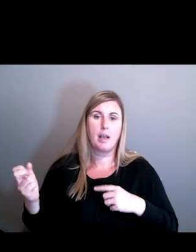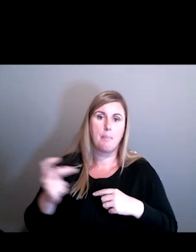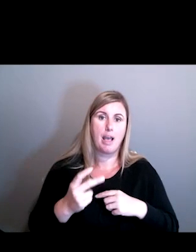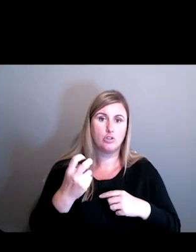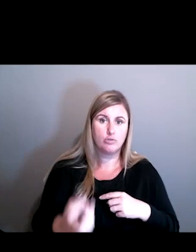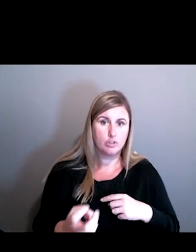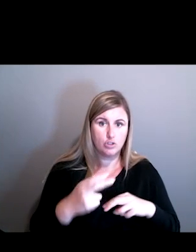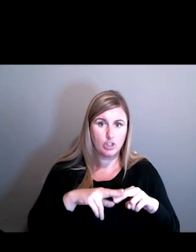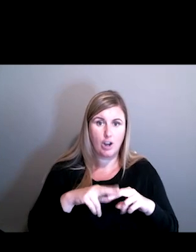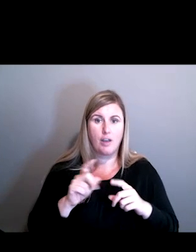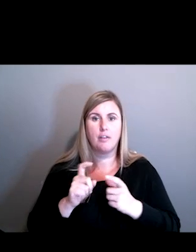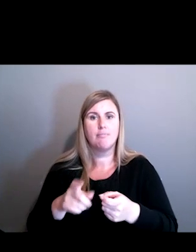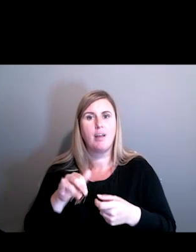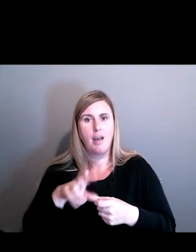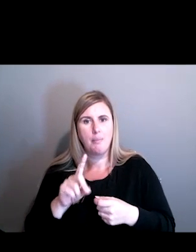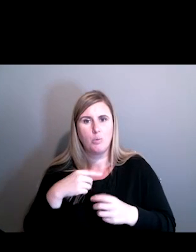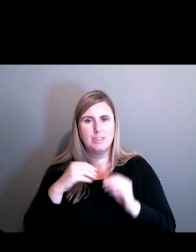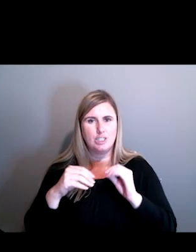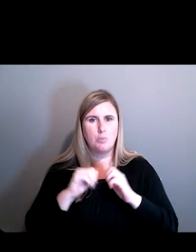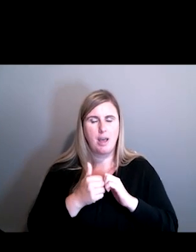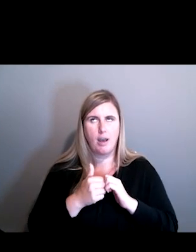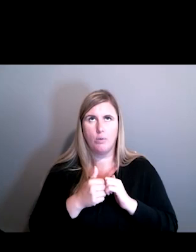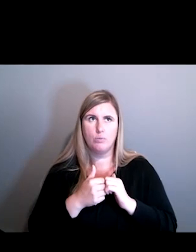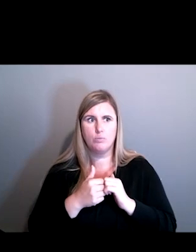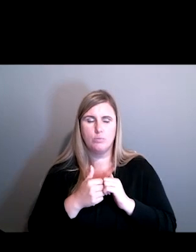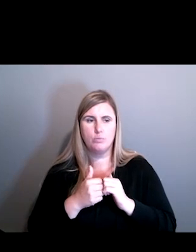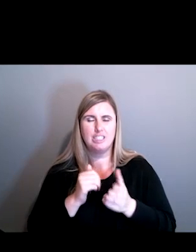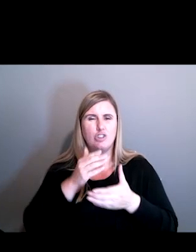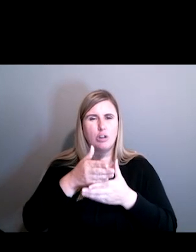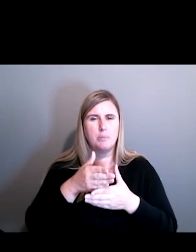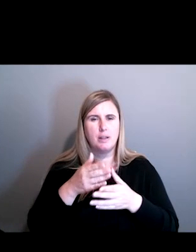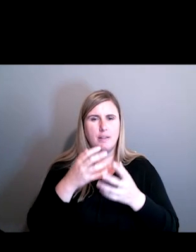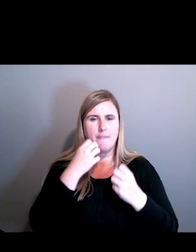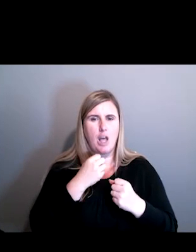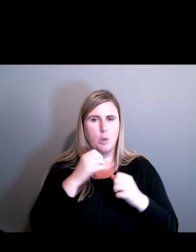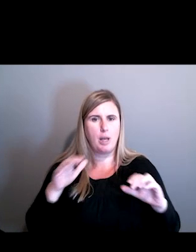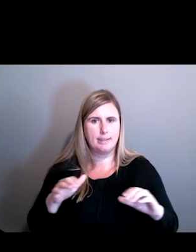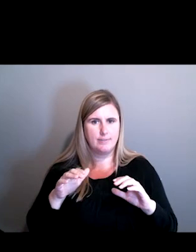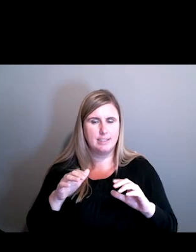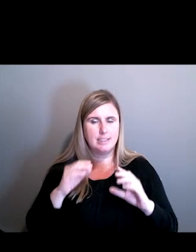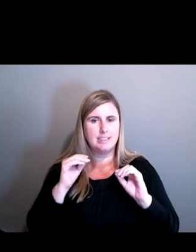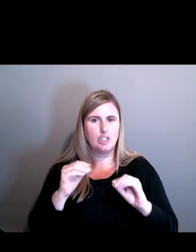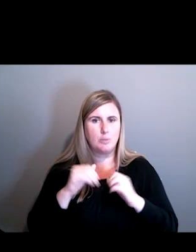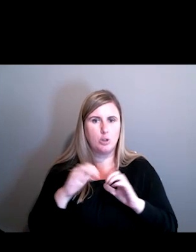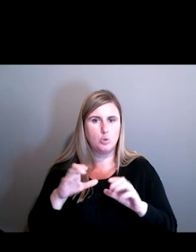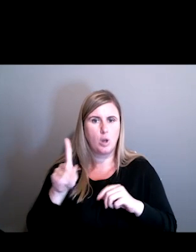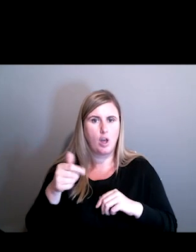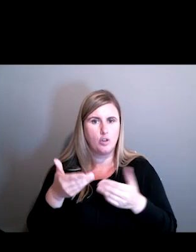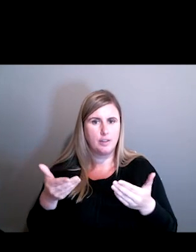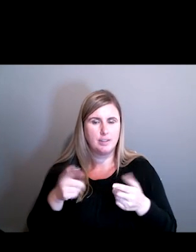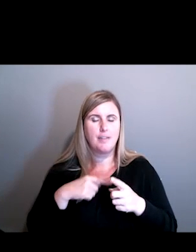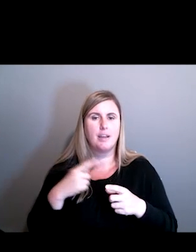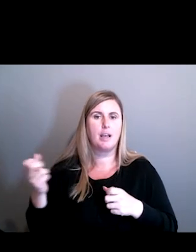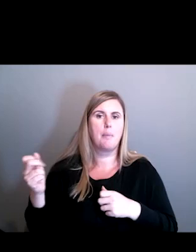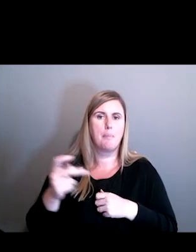their original chair and then get the iPad. So we teach them how we interrupt those valuable activities and teach them how to do some other things, and then they can